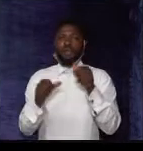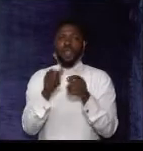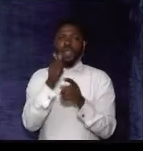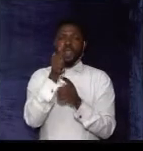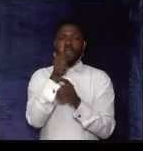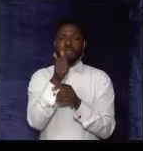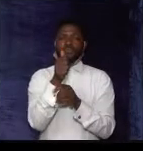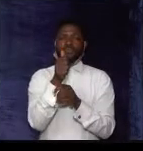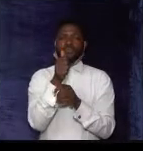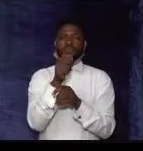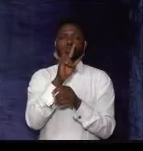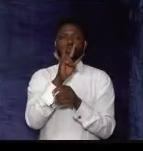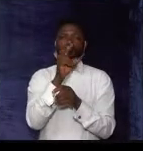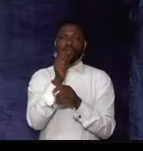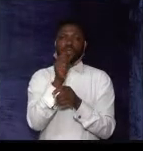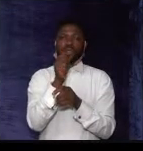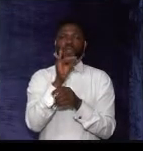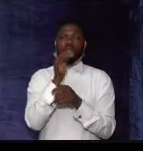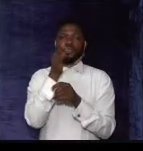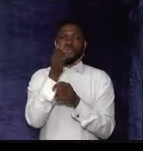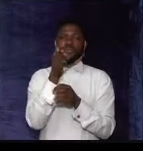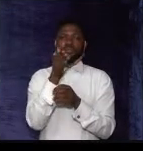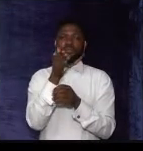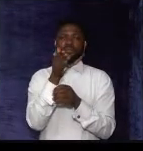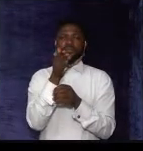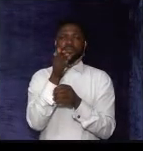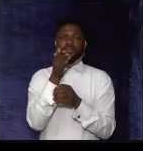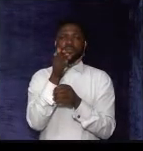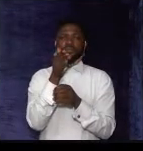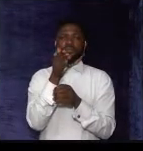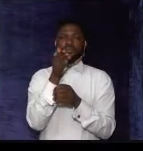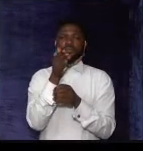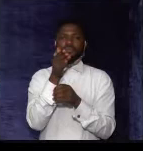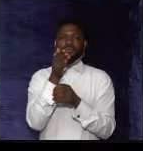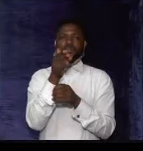point. A is there. 2A is there.